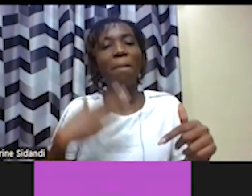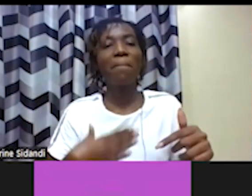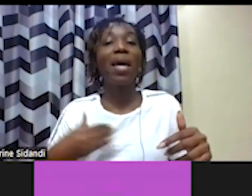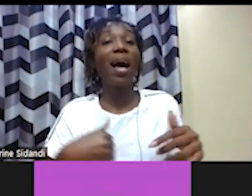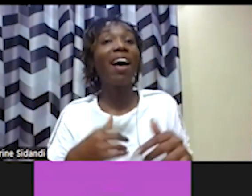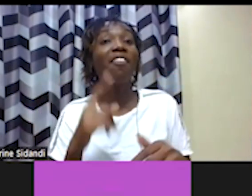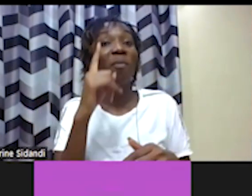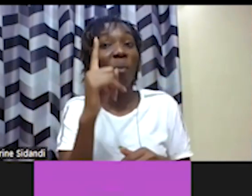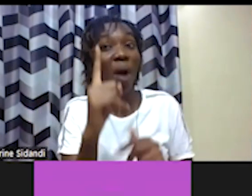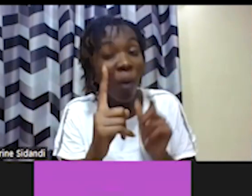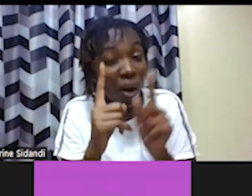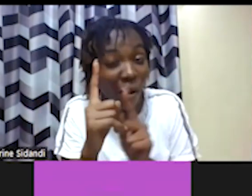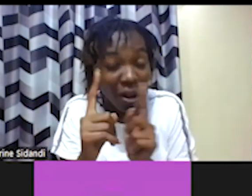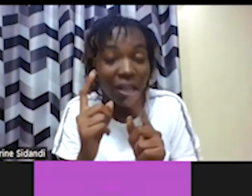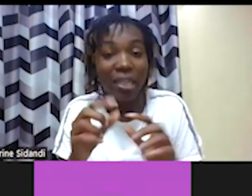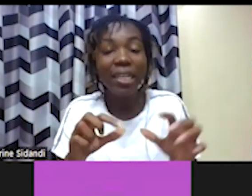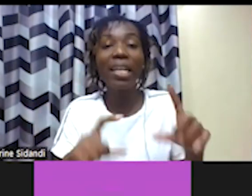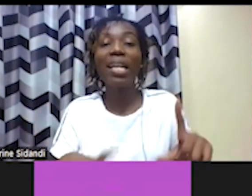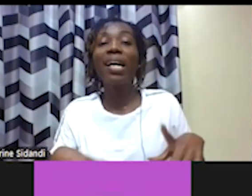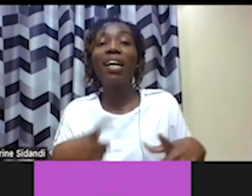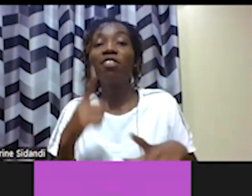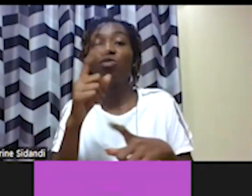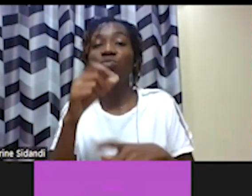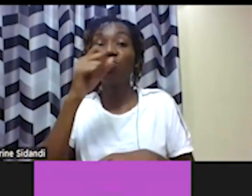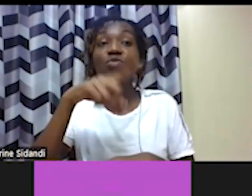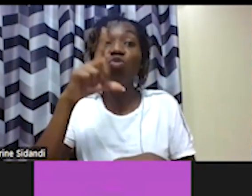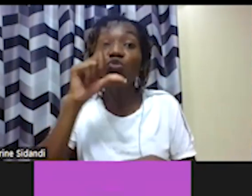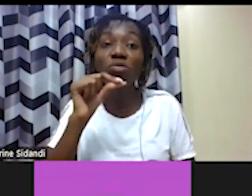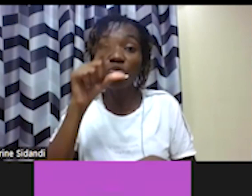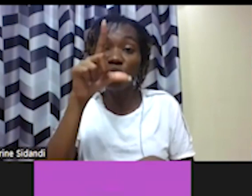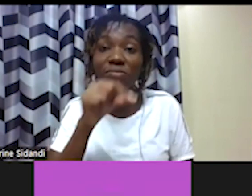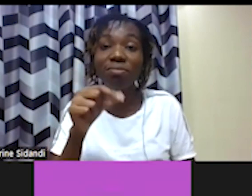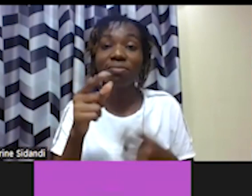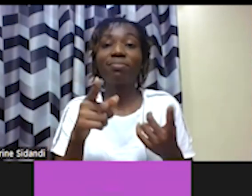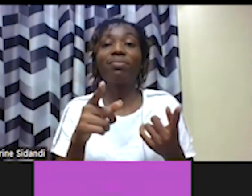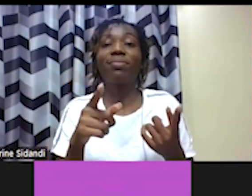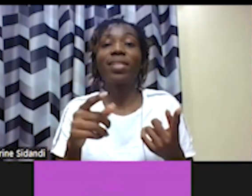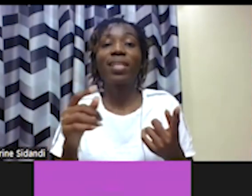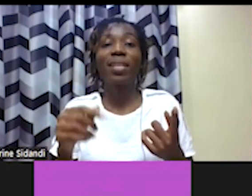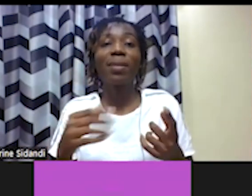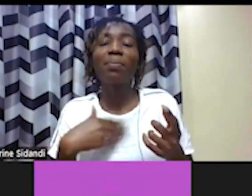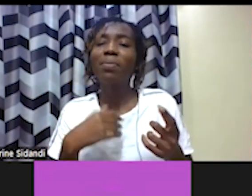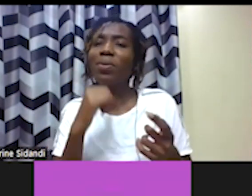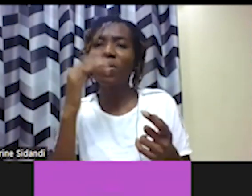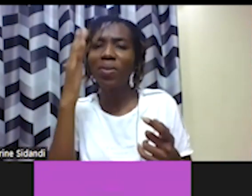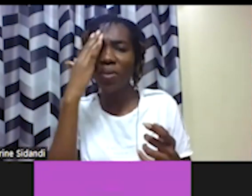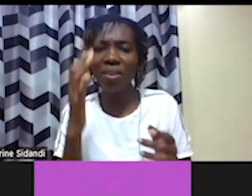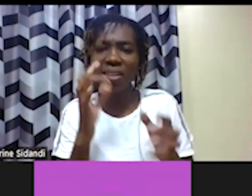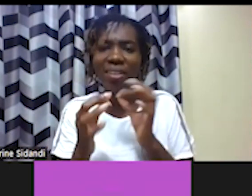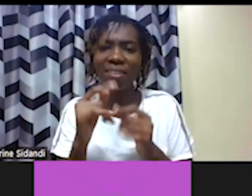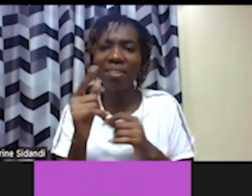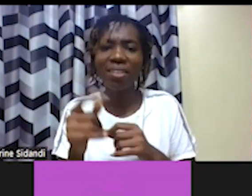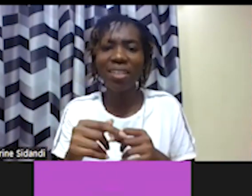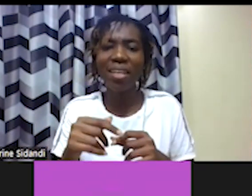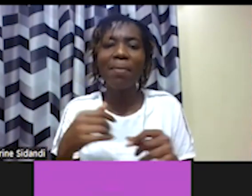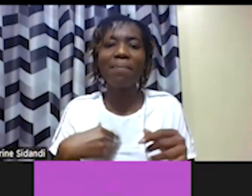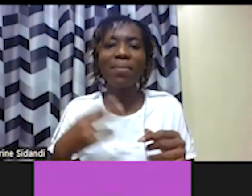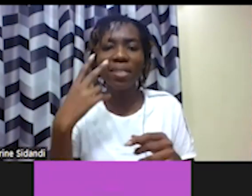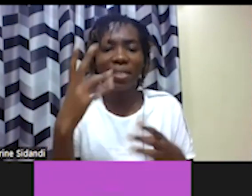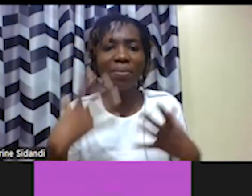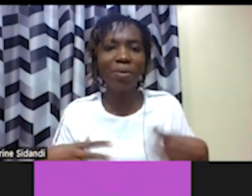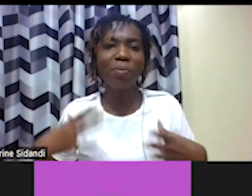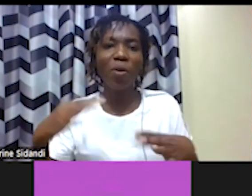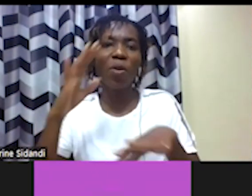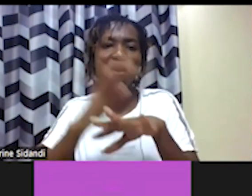those one-liners you have. You know, you drop some tweets. You normally have some tweets. I don't know whether you guys felt that one. I can see people on the chat who are